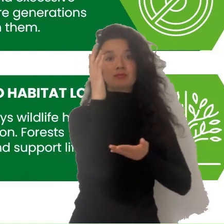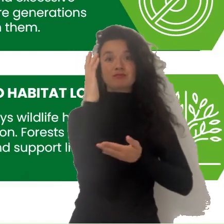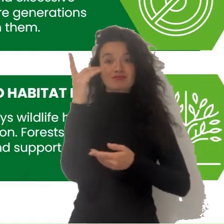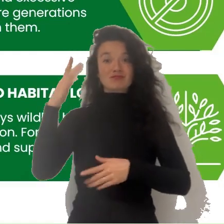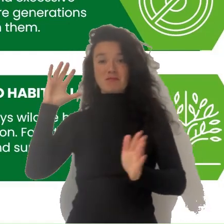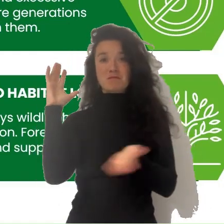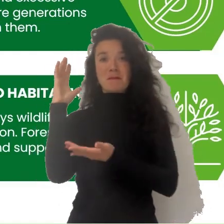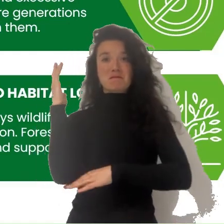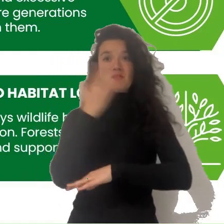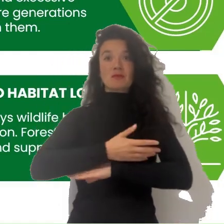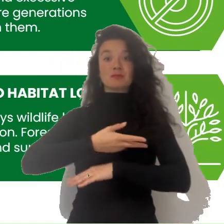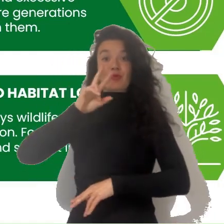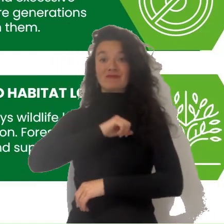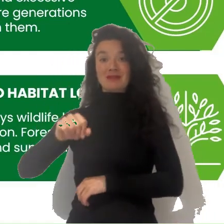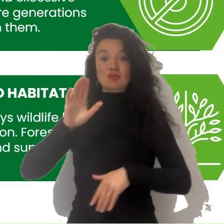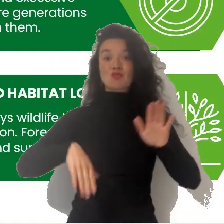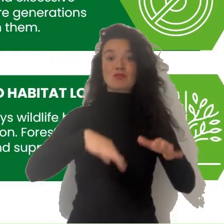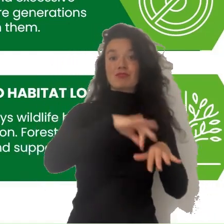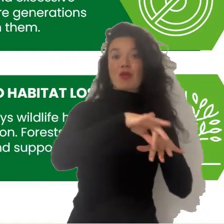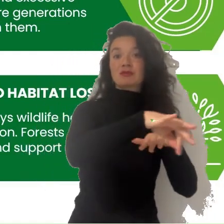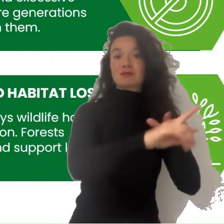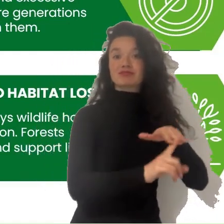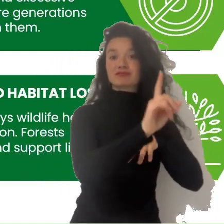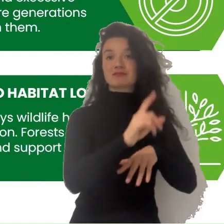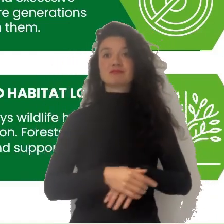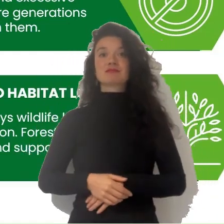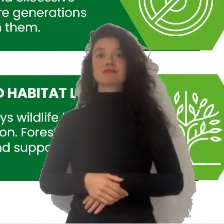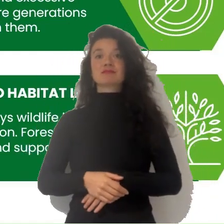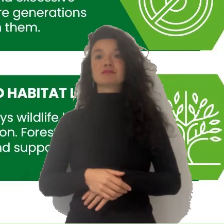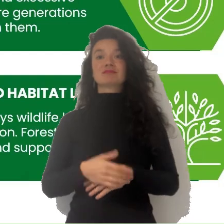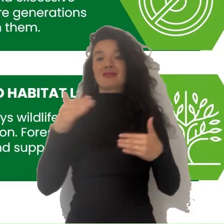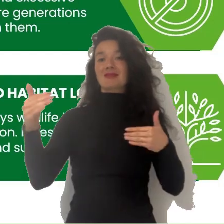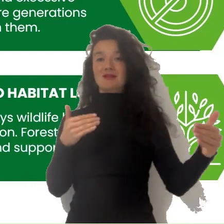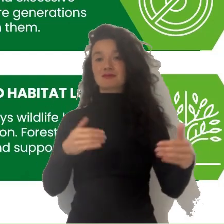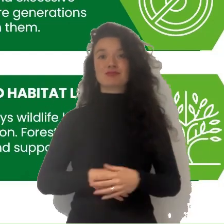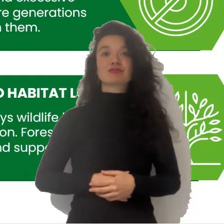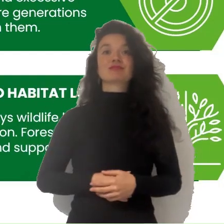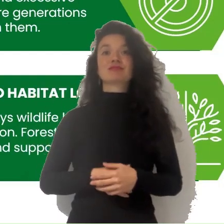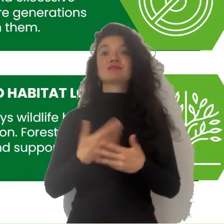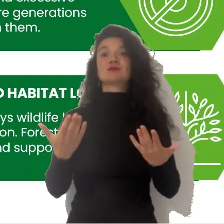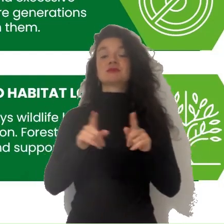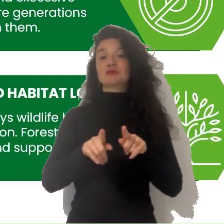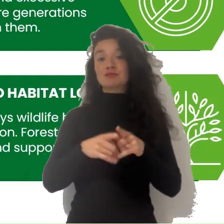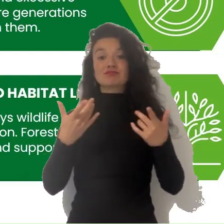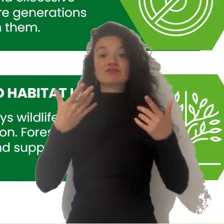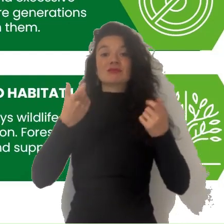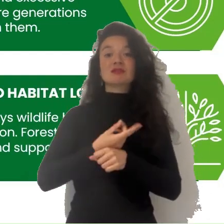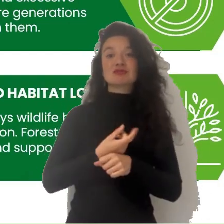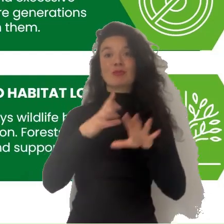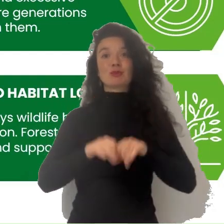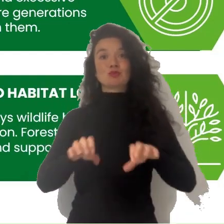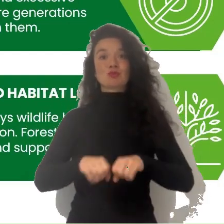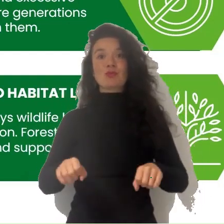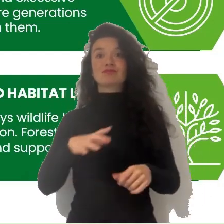planting trees. Then we have waste generation. We have massive amounts of waste,